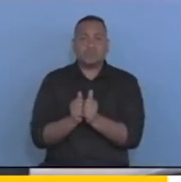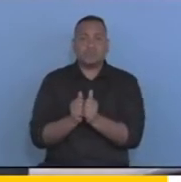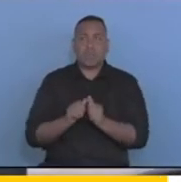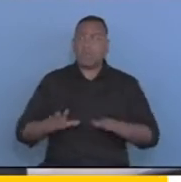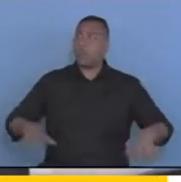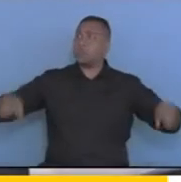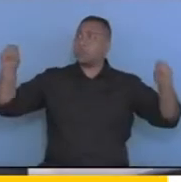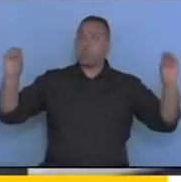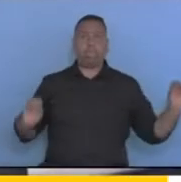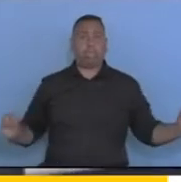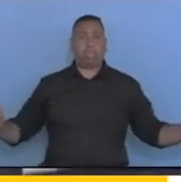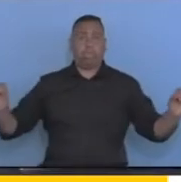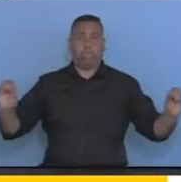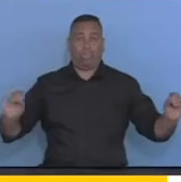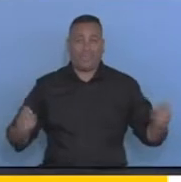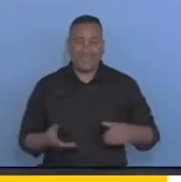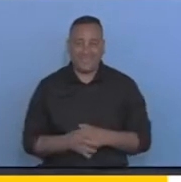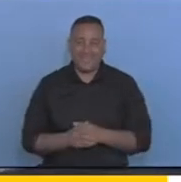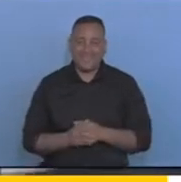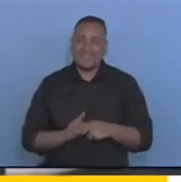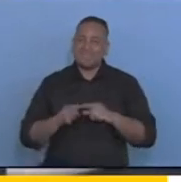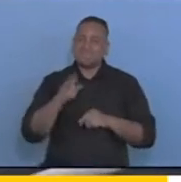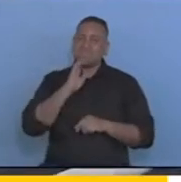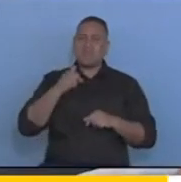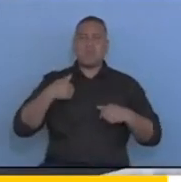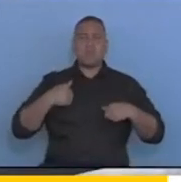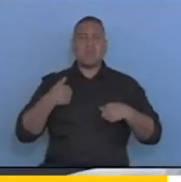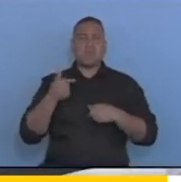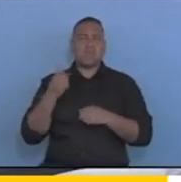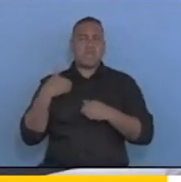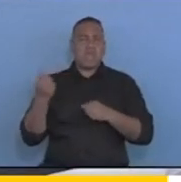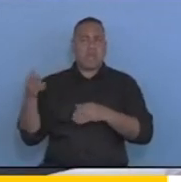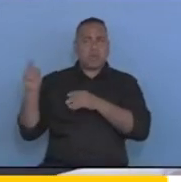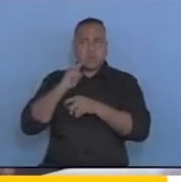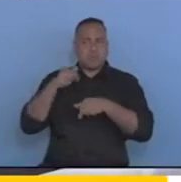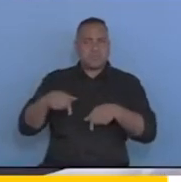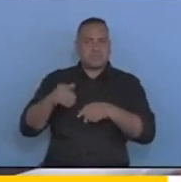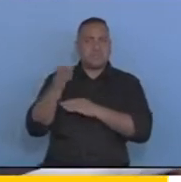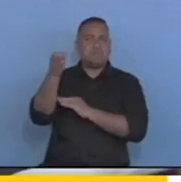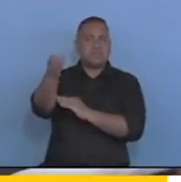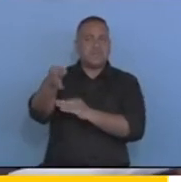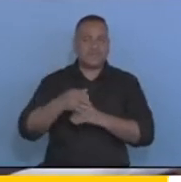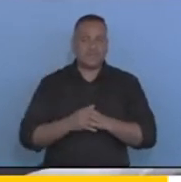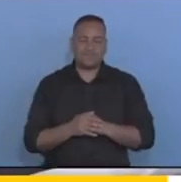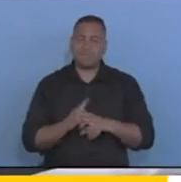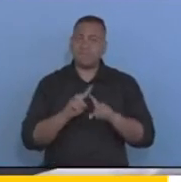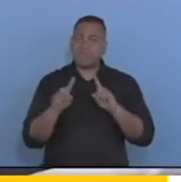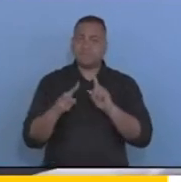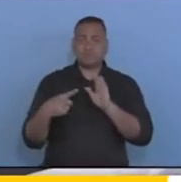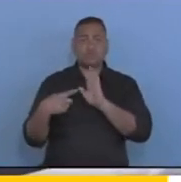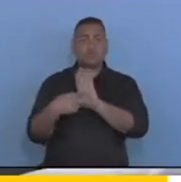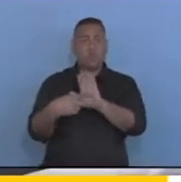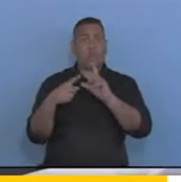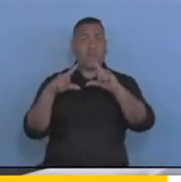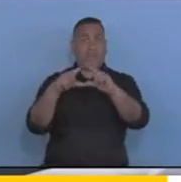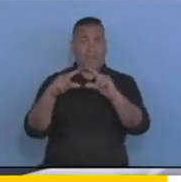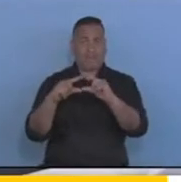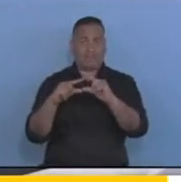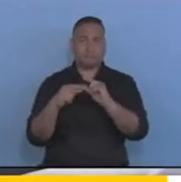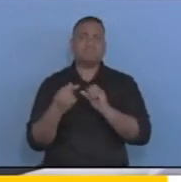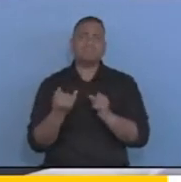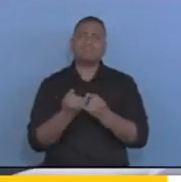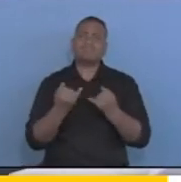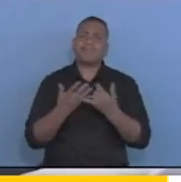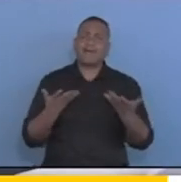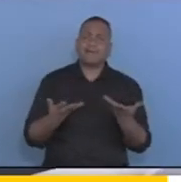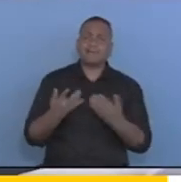So this is definitely the future. Trust me when I say that in so many ways. But what the Link Show is all about, as we mentioned to you right on top, of